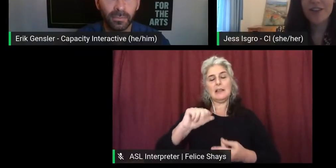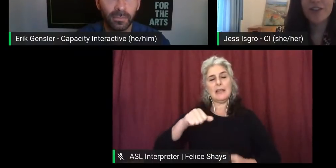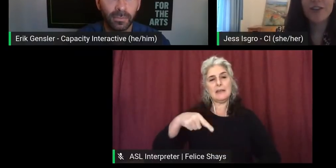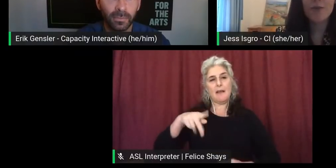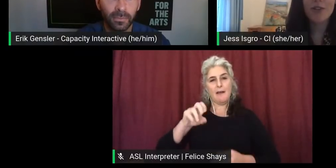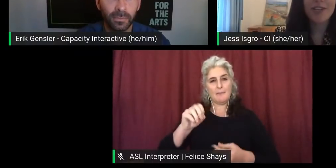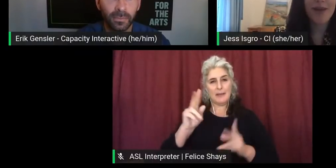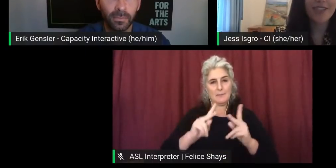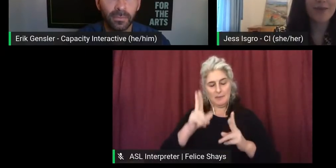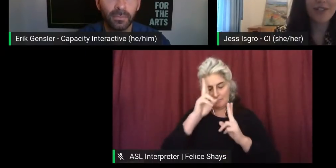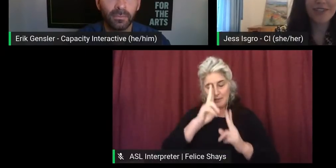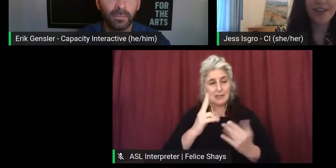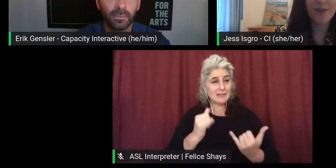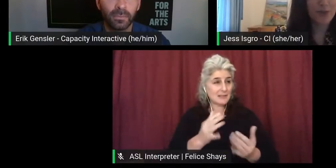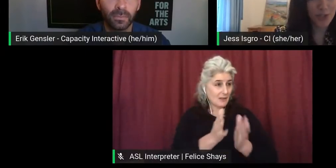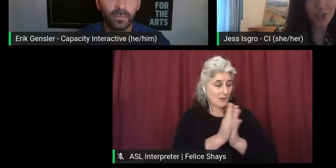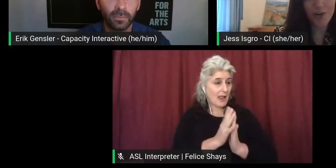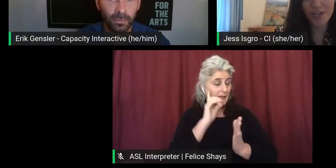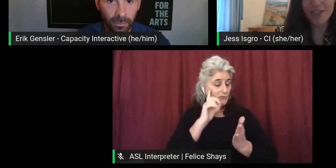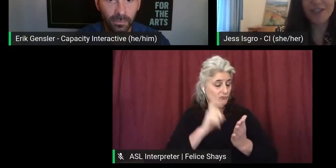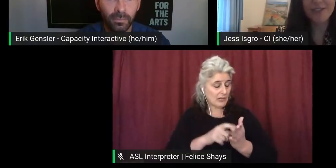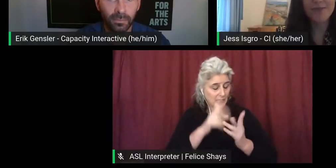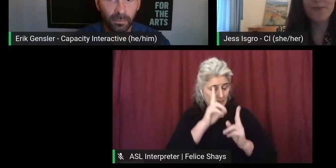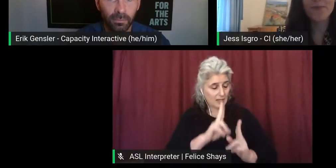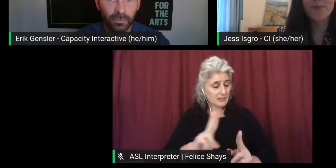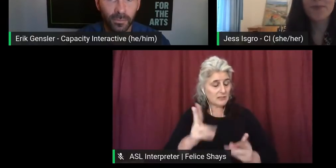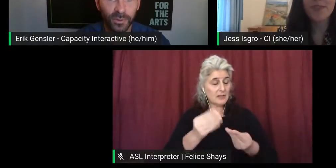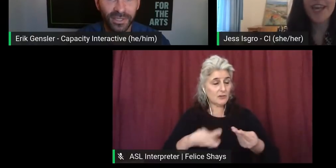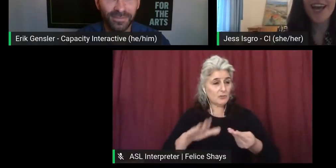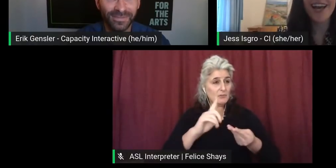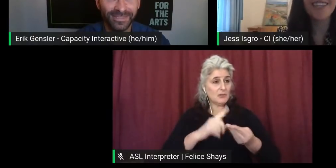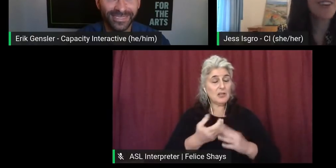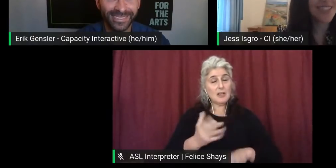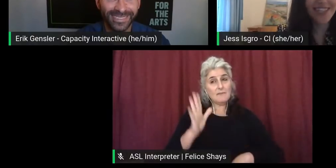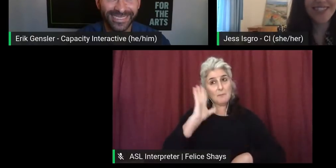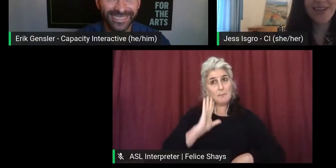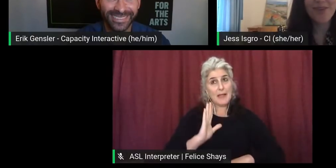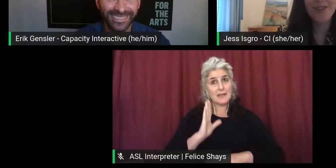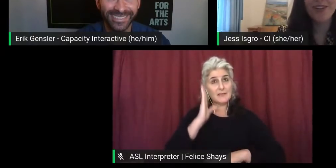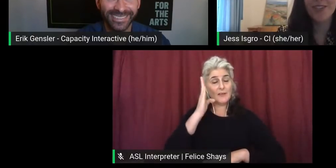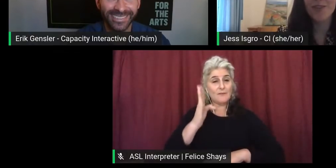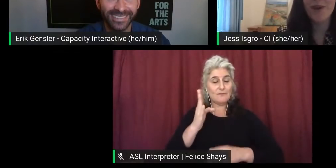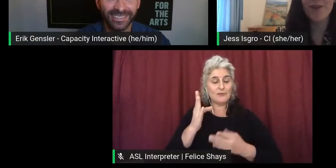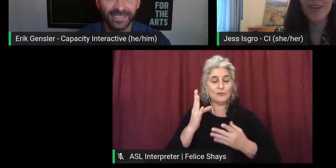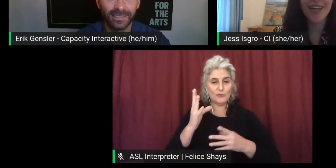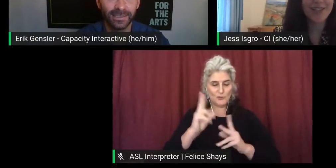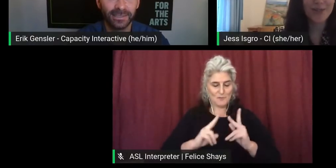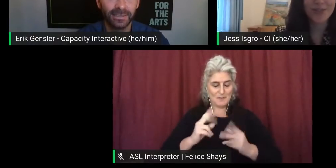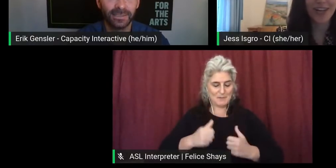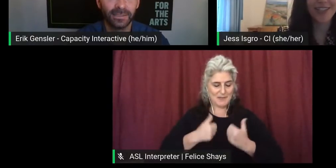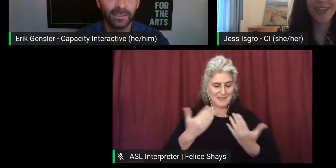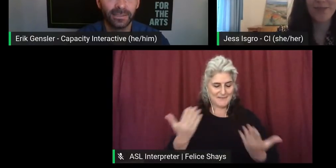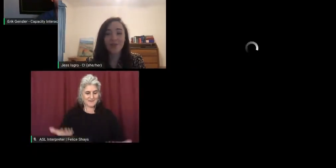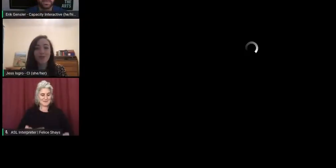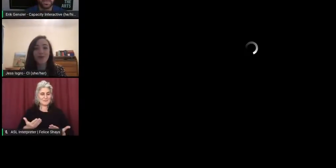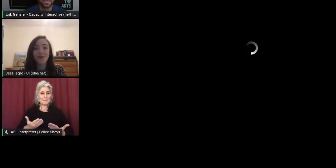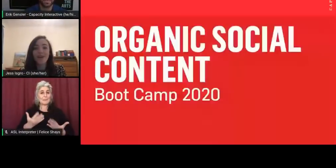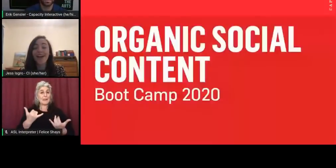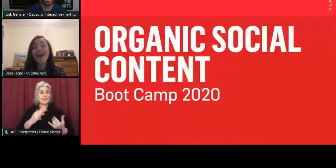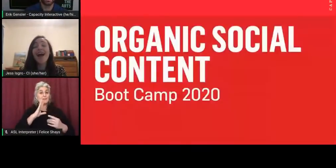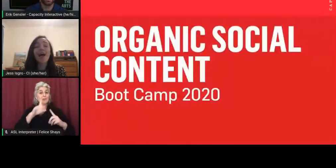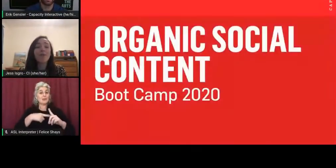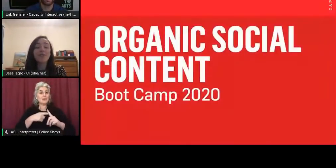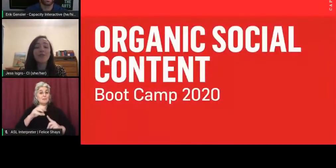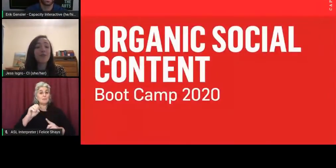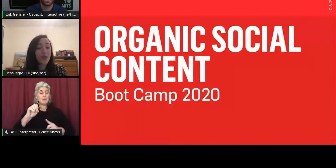to acknowledge their community, past, present, and future generations. As Eric said, today I'm here to talk to you about organic social content, which is one of